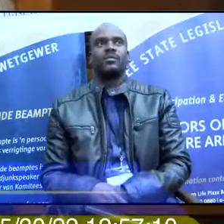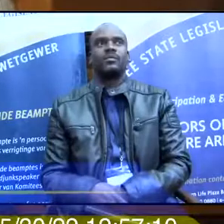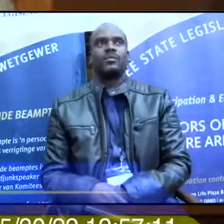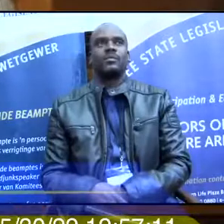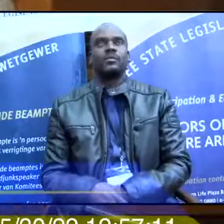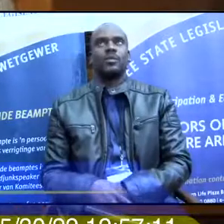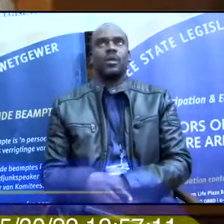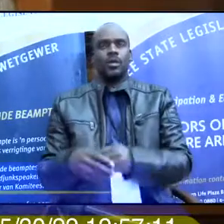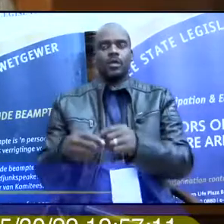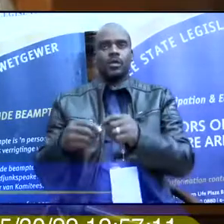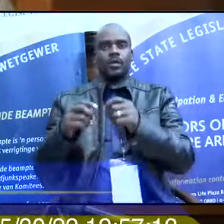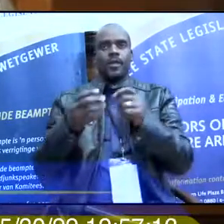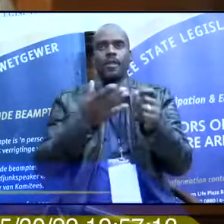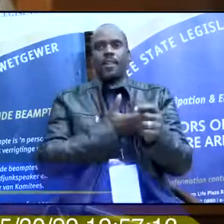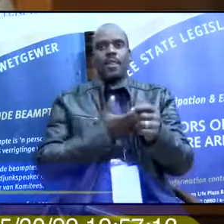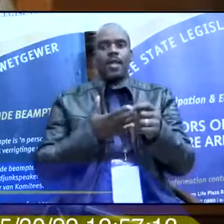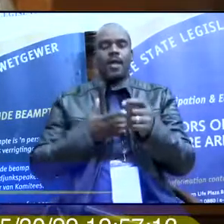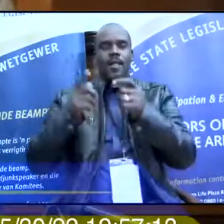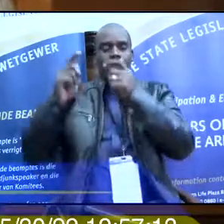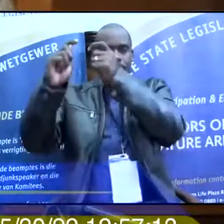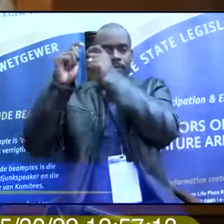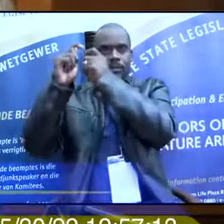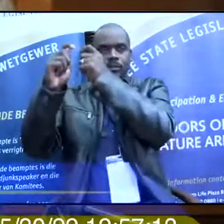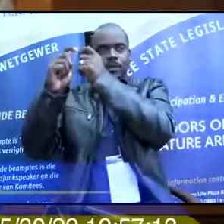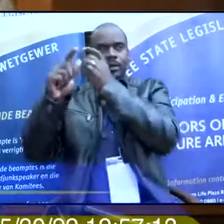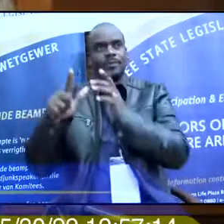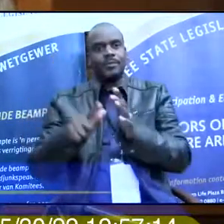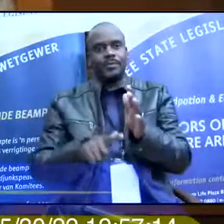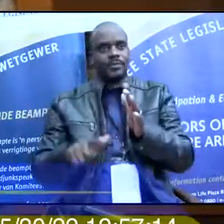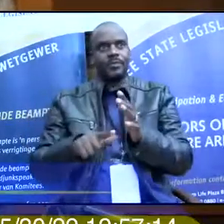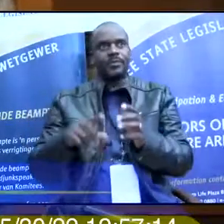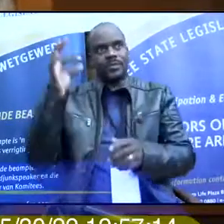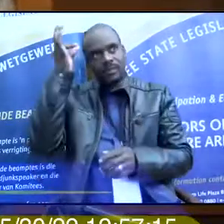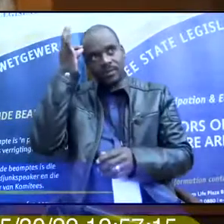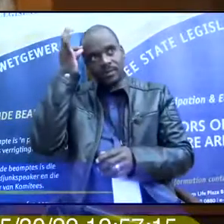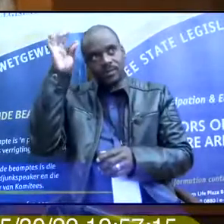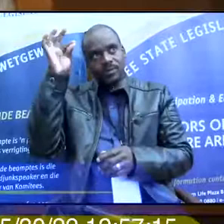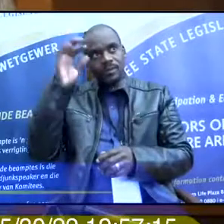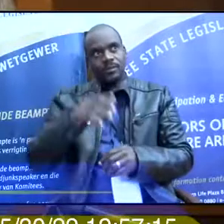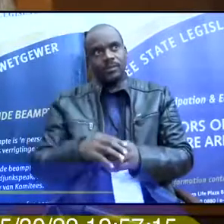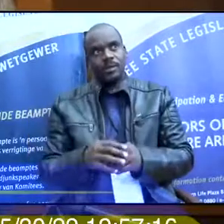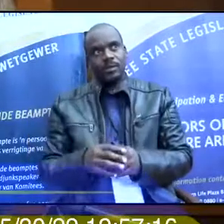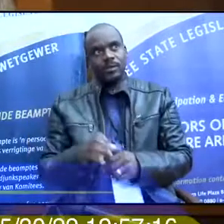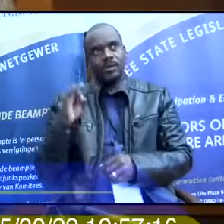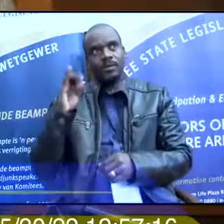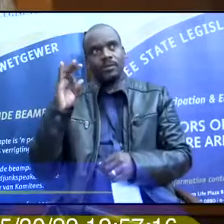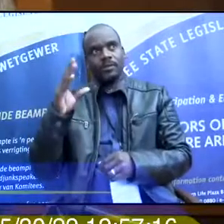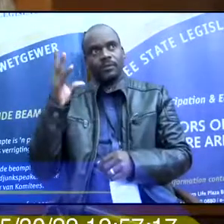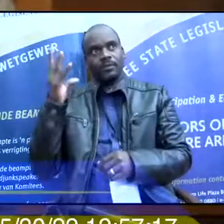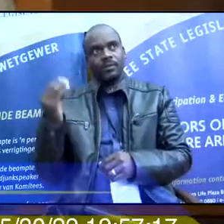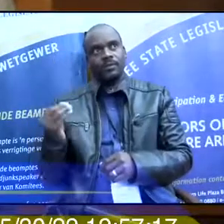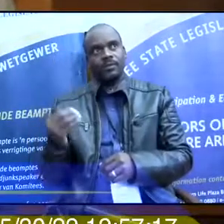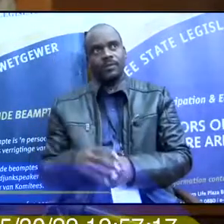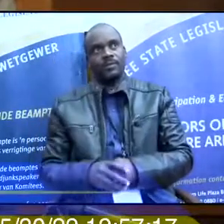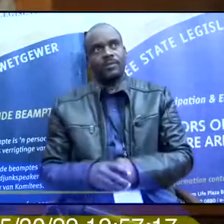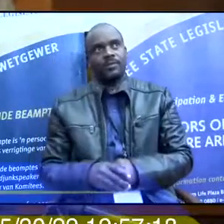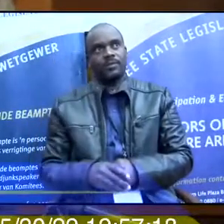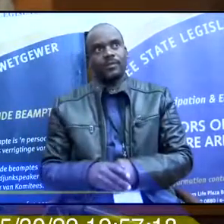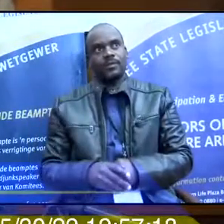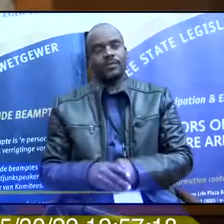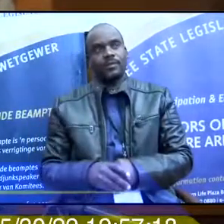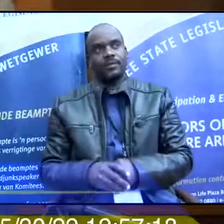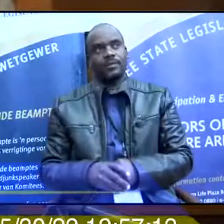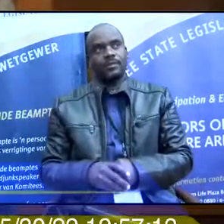honourable speaker in local government if you haven't read animal farm book